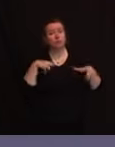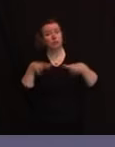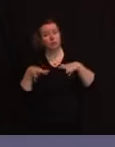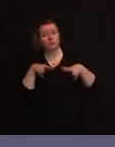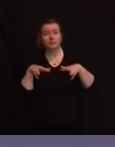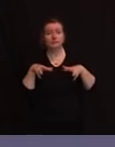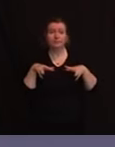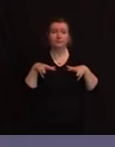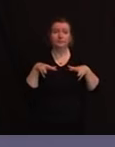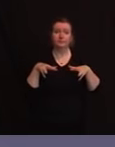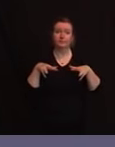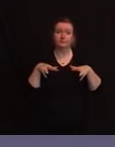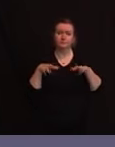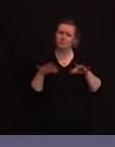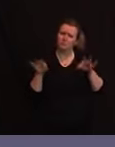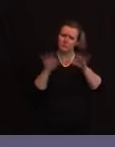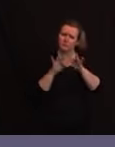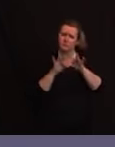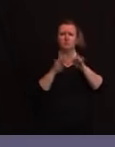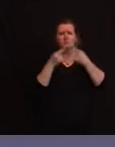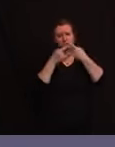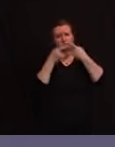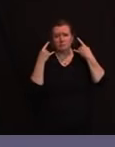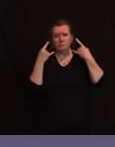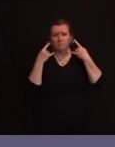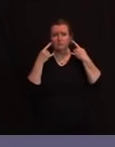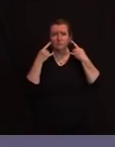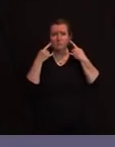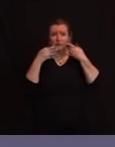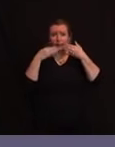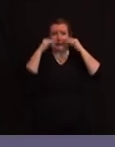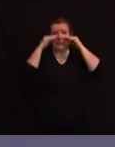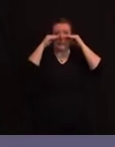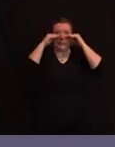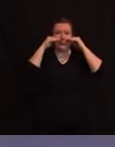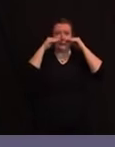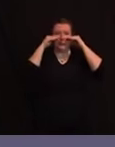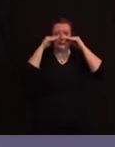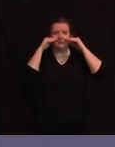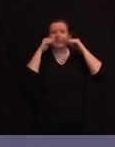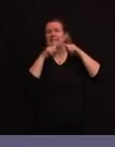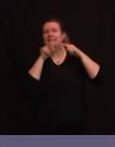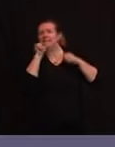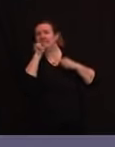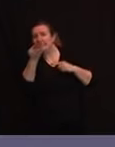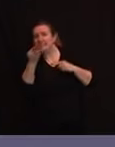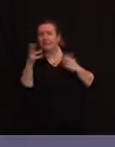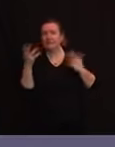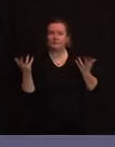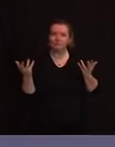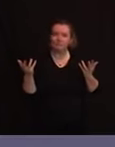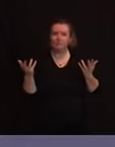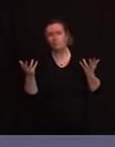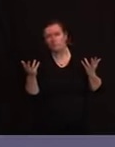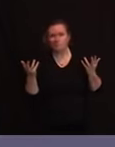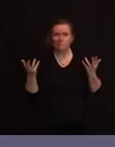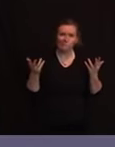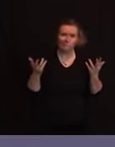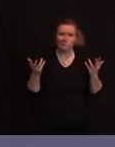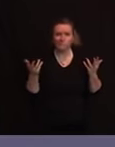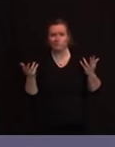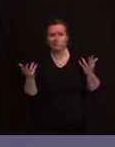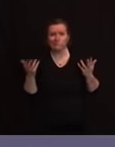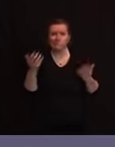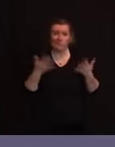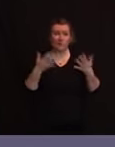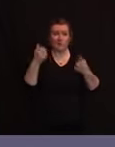want you to wear masks. That does not trump social distancing, and certainly doesn't trump the notion that you might not be able to see a car coming